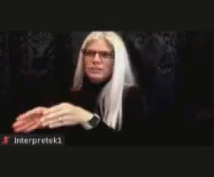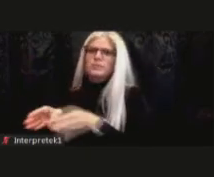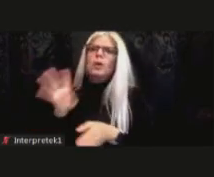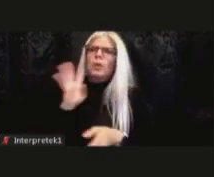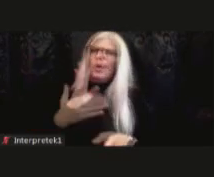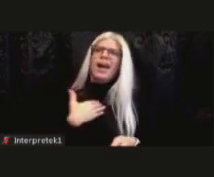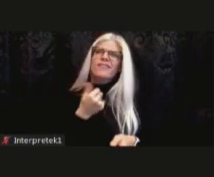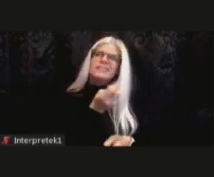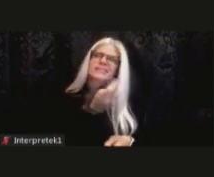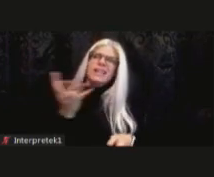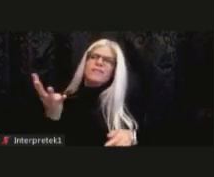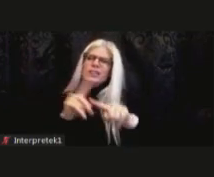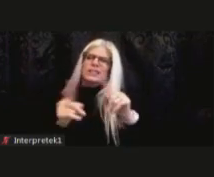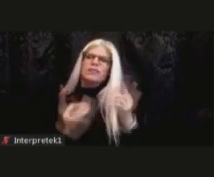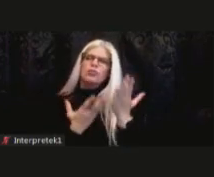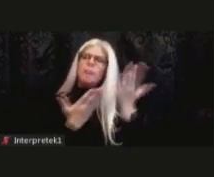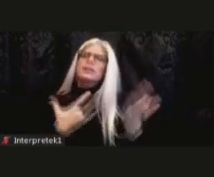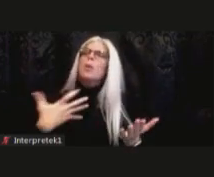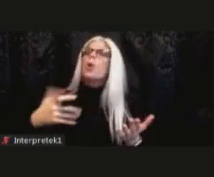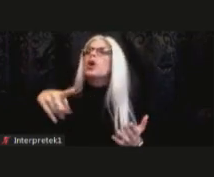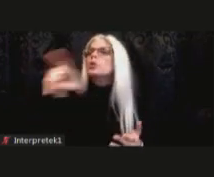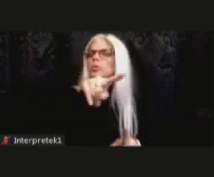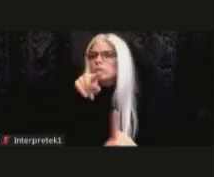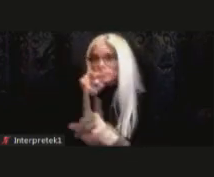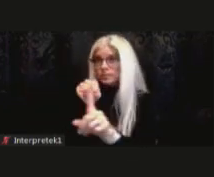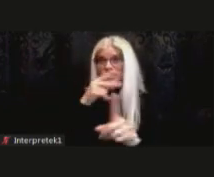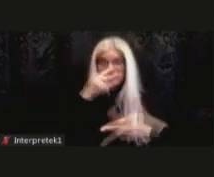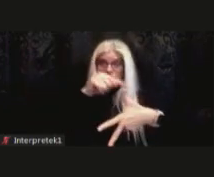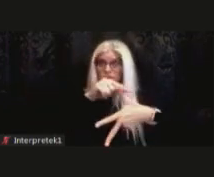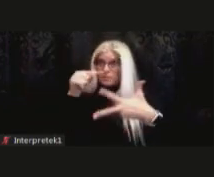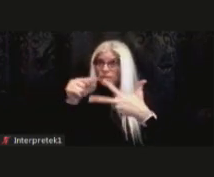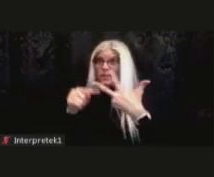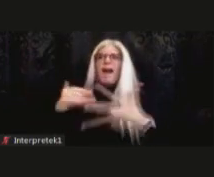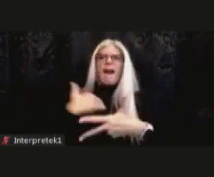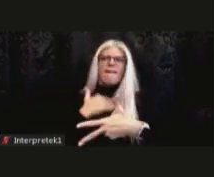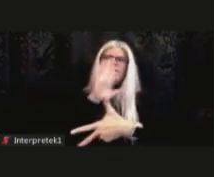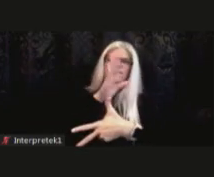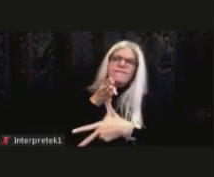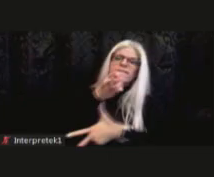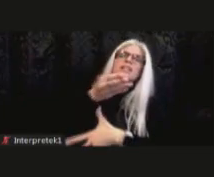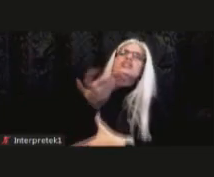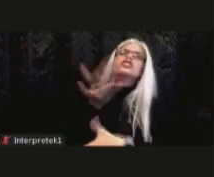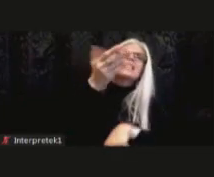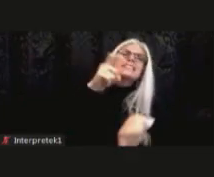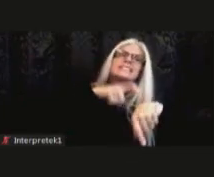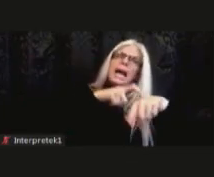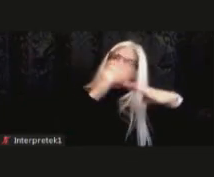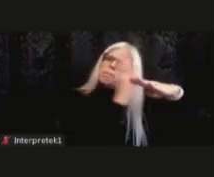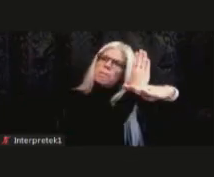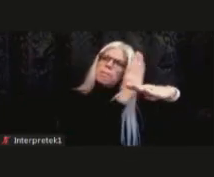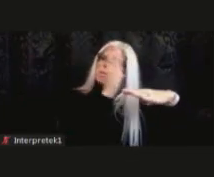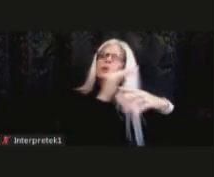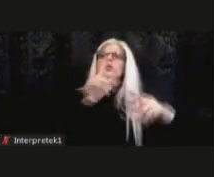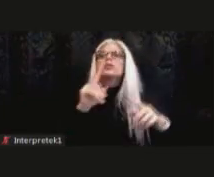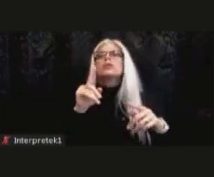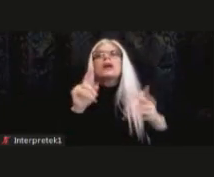recommendations. And we just want to say that with each one of these recommendations, there's some suggested timelines as to implementing them.